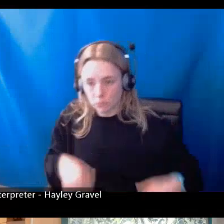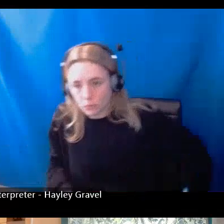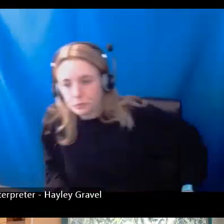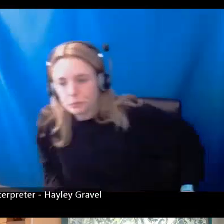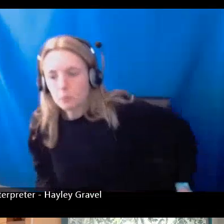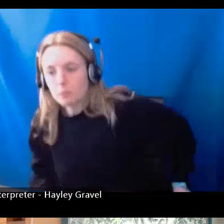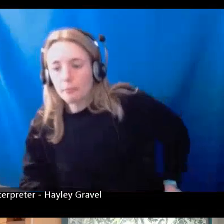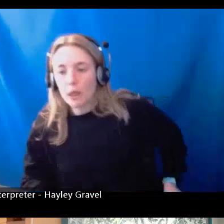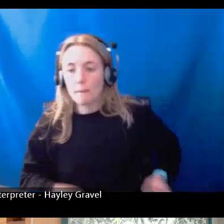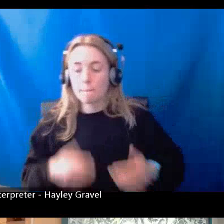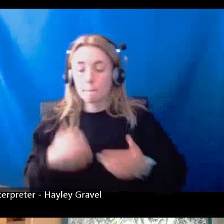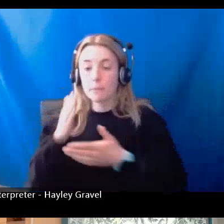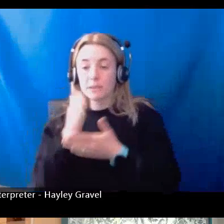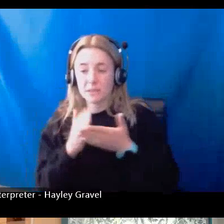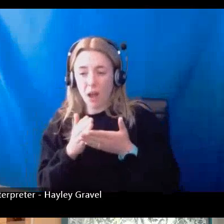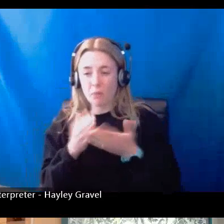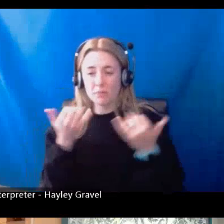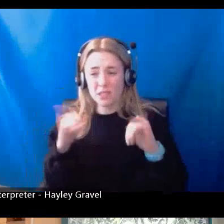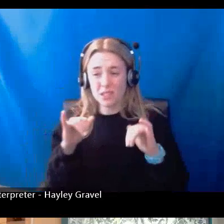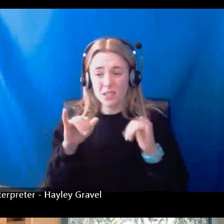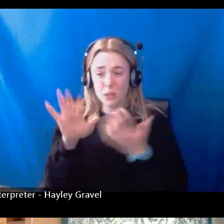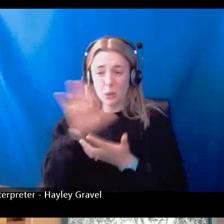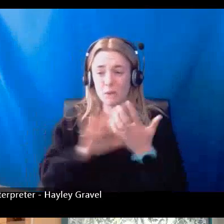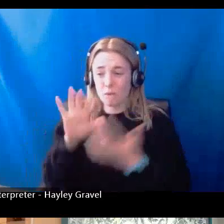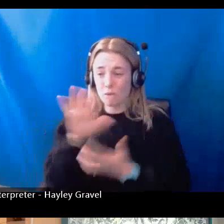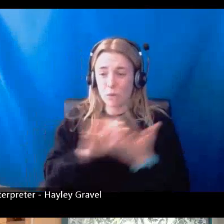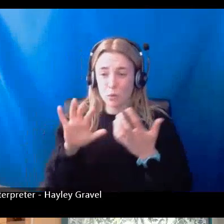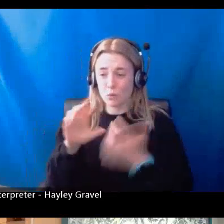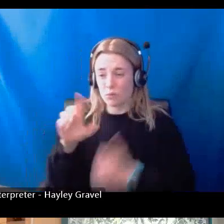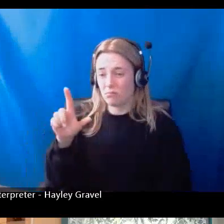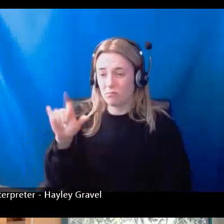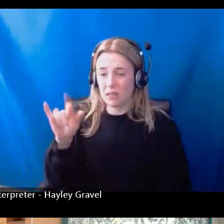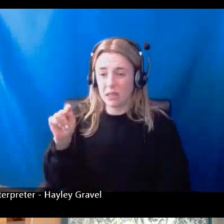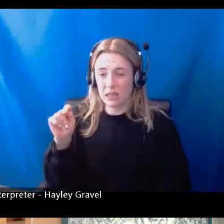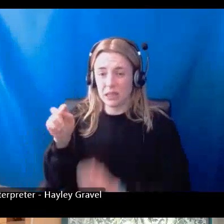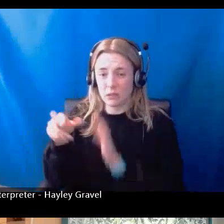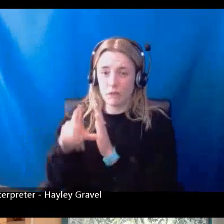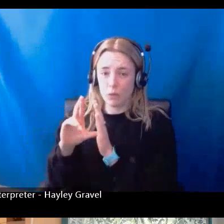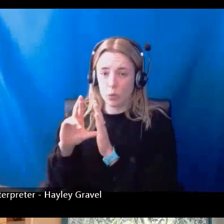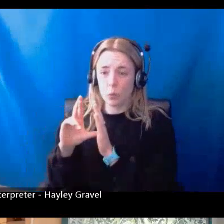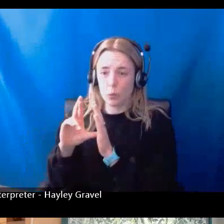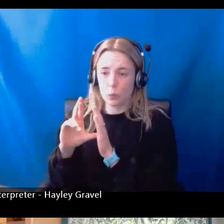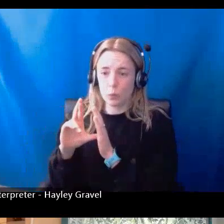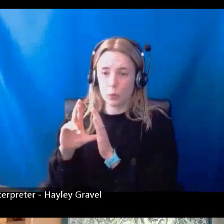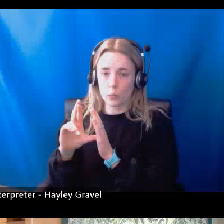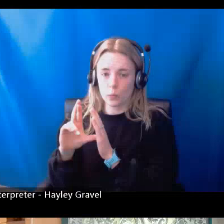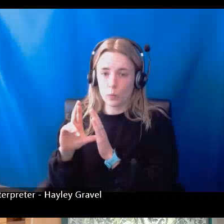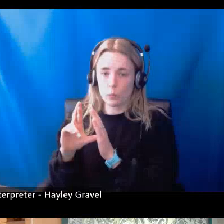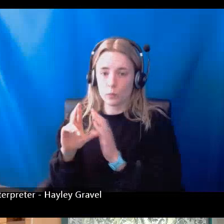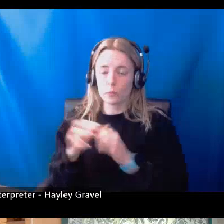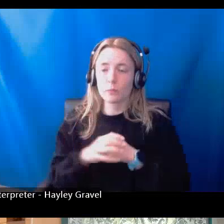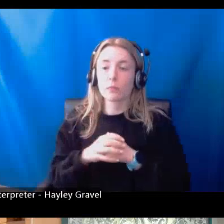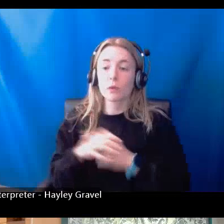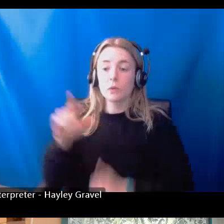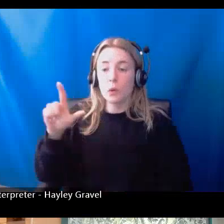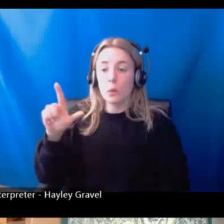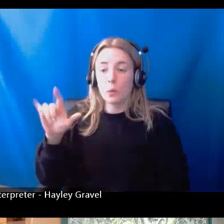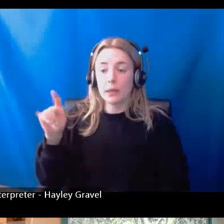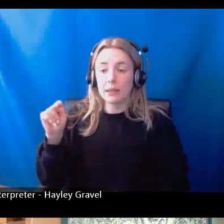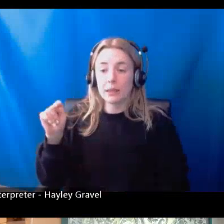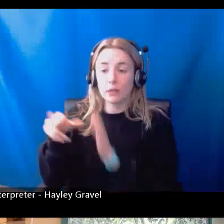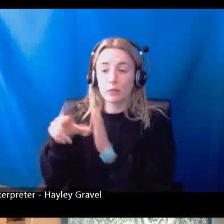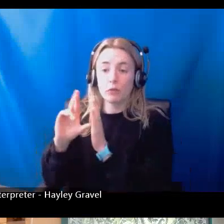So some of you are still a little bit confused about what's happening with the lit review. The lit review is where you're telling